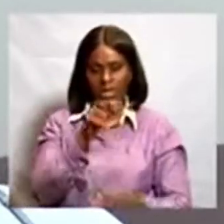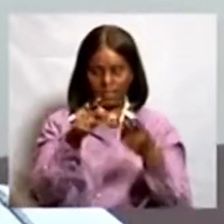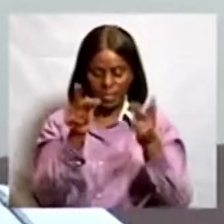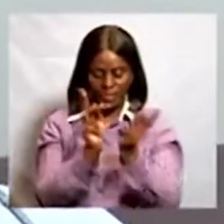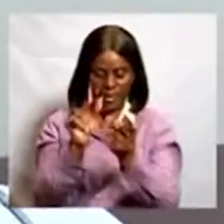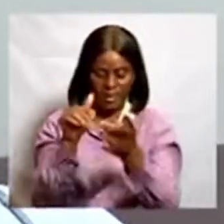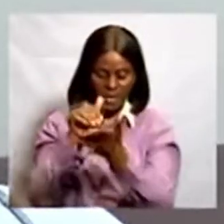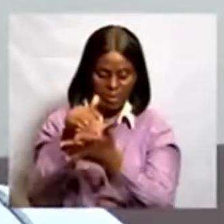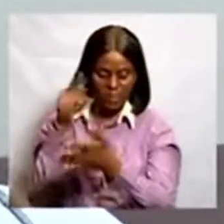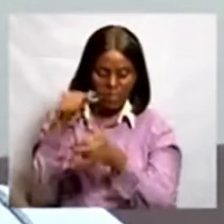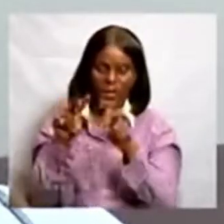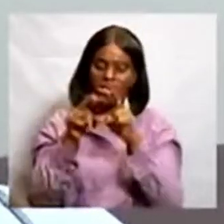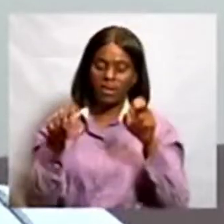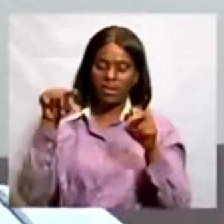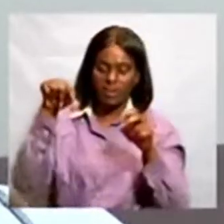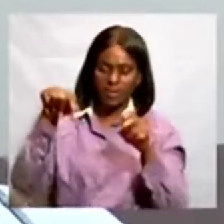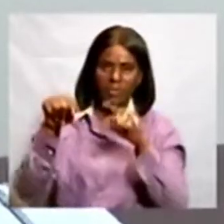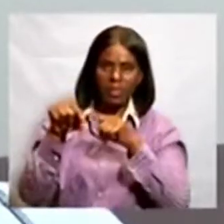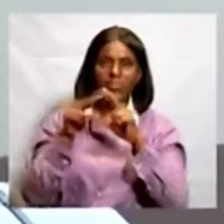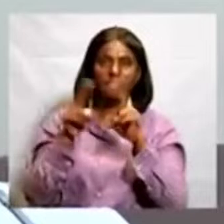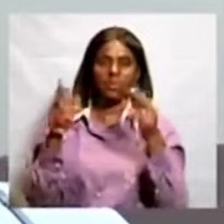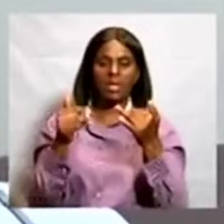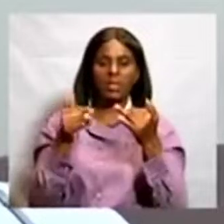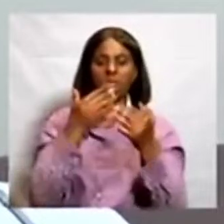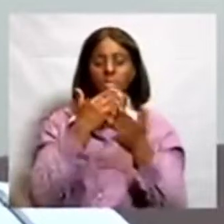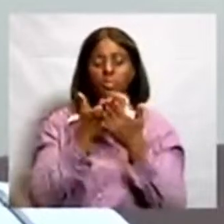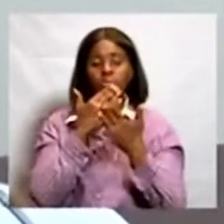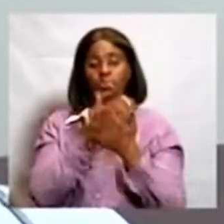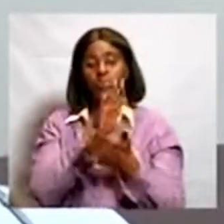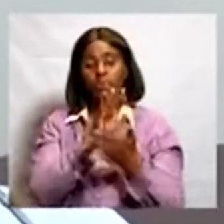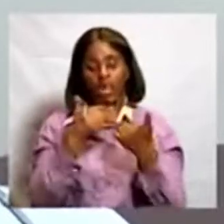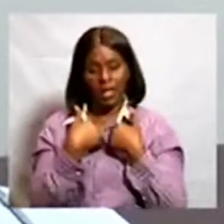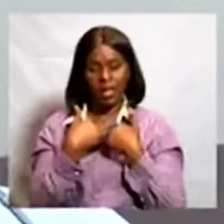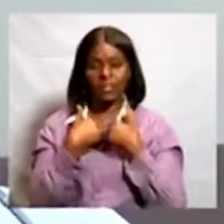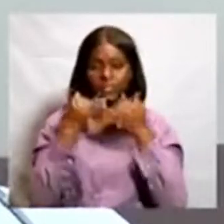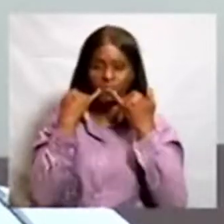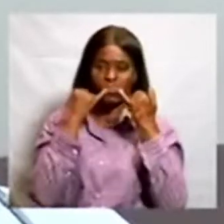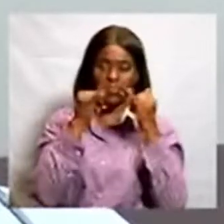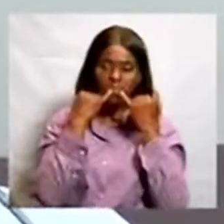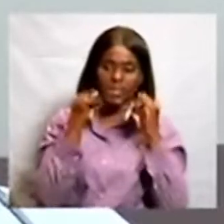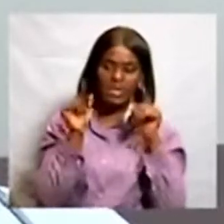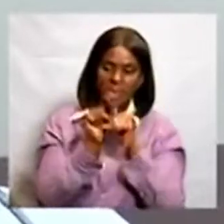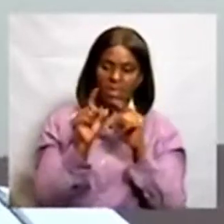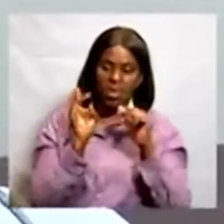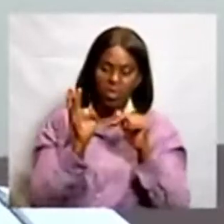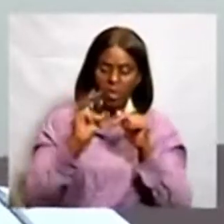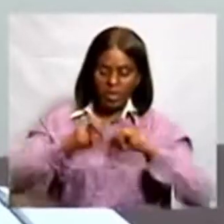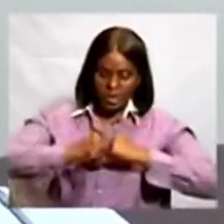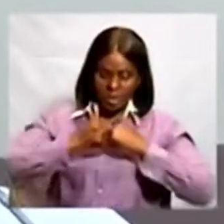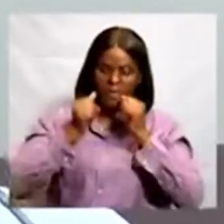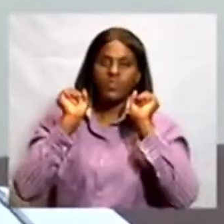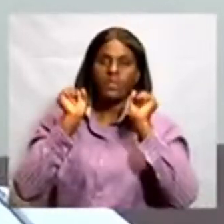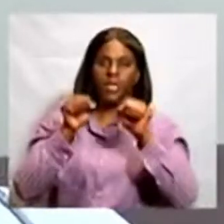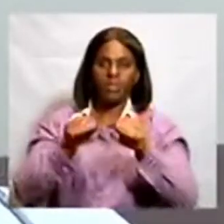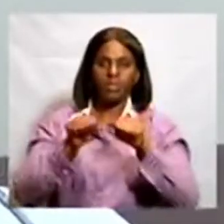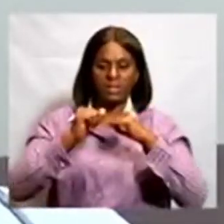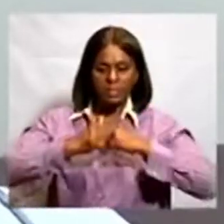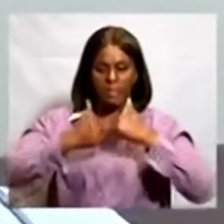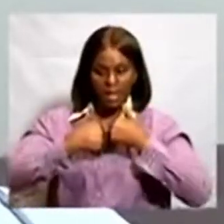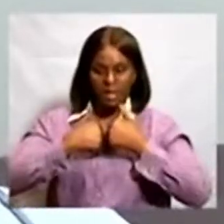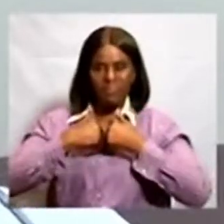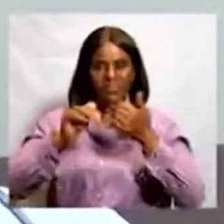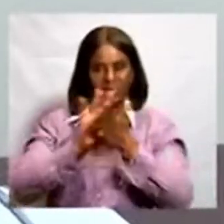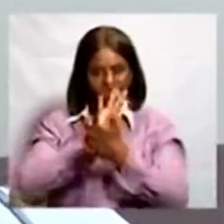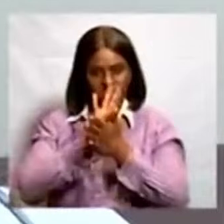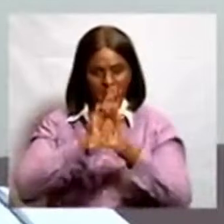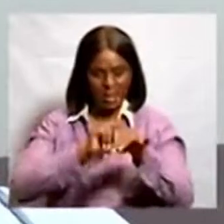verifying qualifications. So the advantages of having a database is that we will be able to have a quick